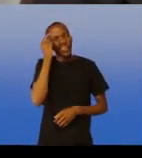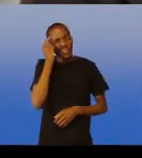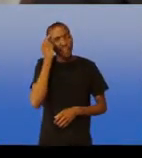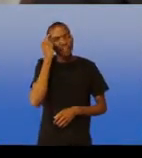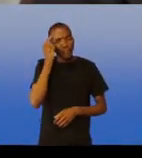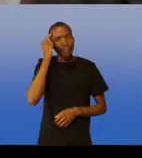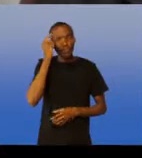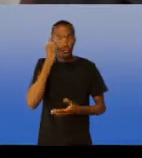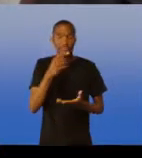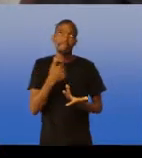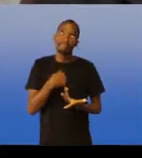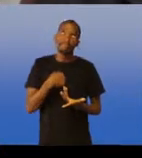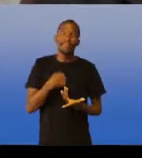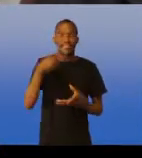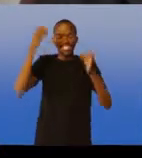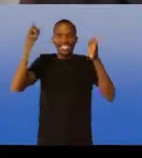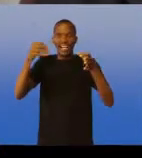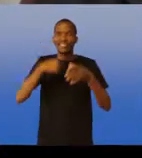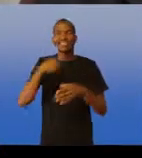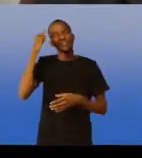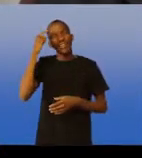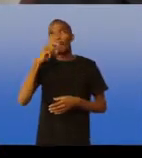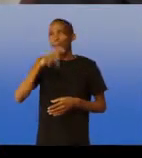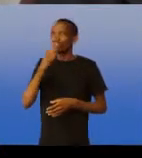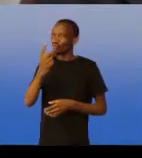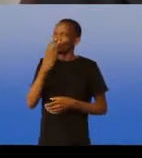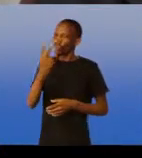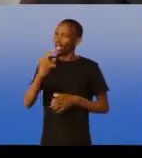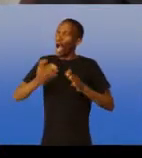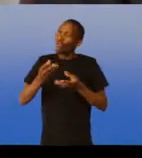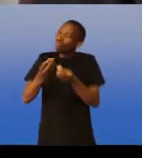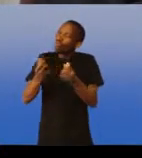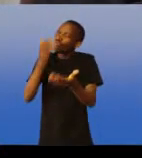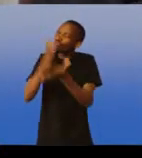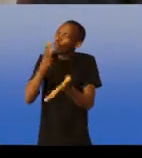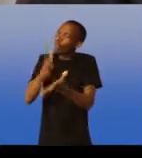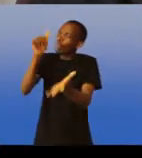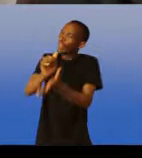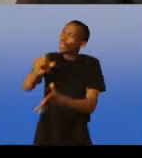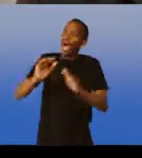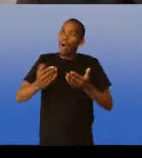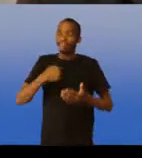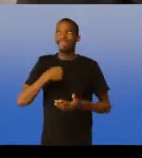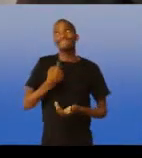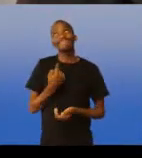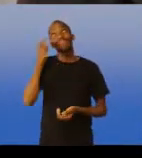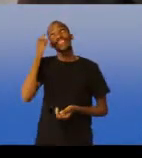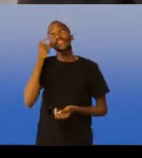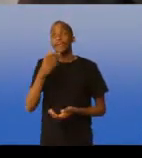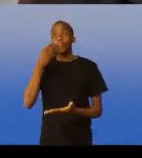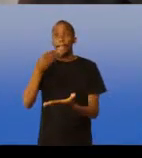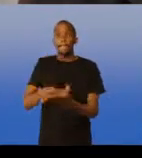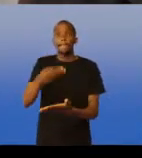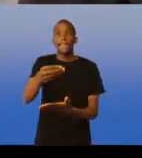tsaya tshwetso ya gore ke tshwanetse ke emise so se ka be ke a gore ka t-shirt ke a